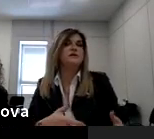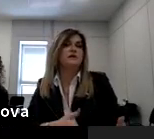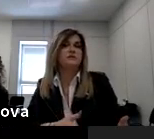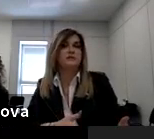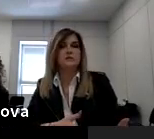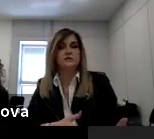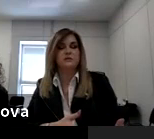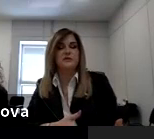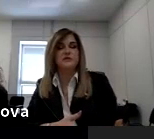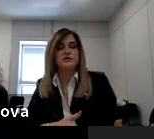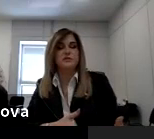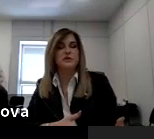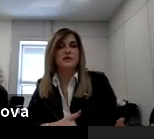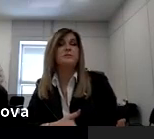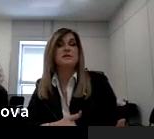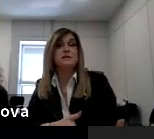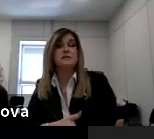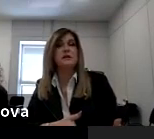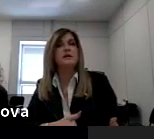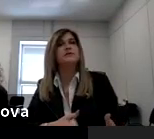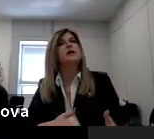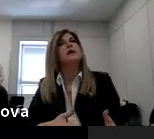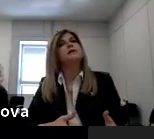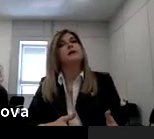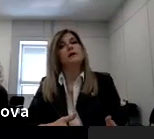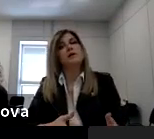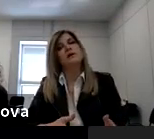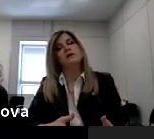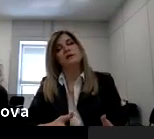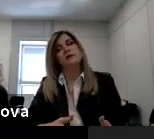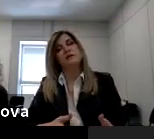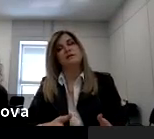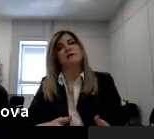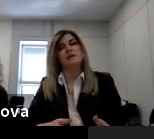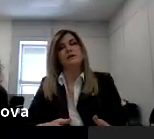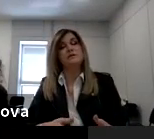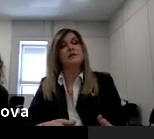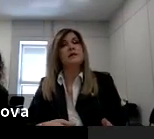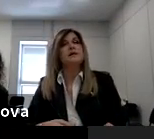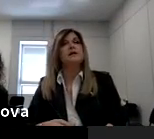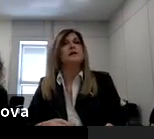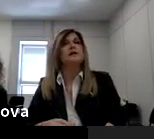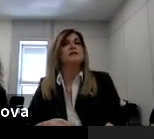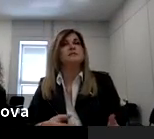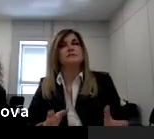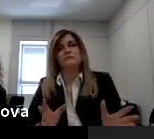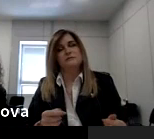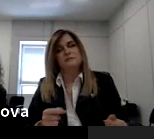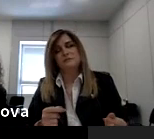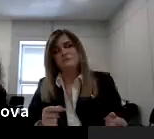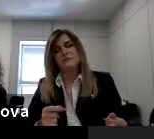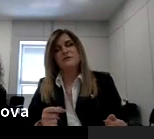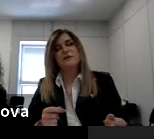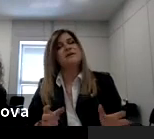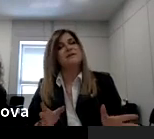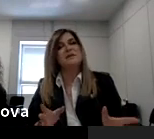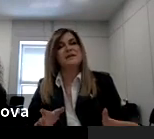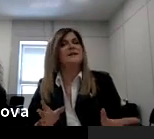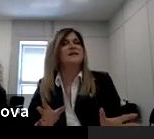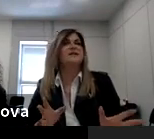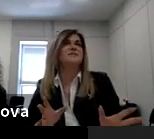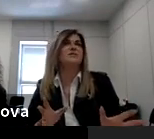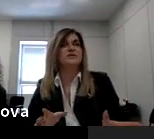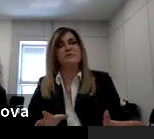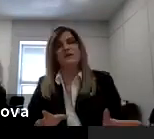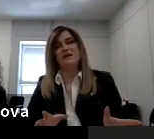Previously, we developed fixtures with IP65. Now we think that it is not enough. Frankly